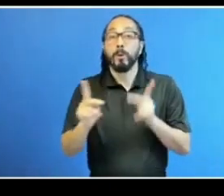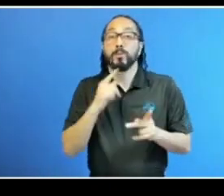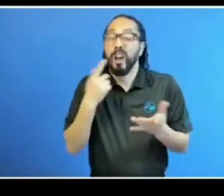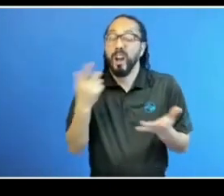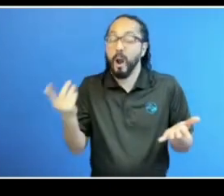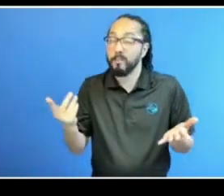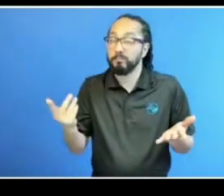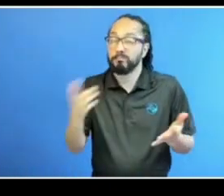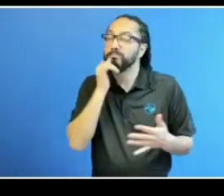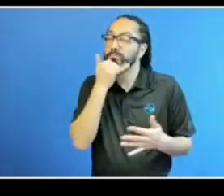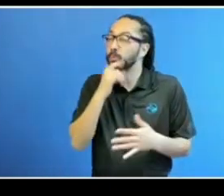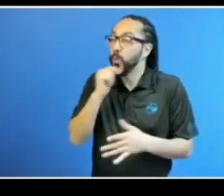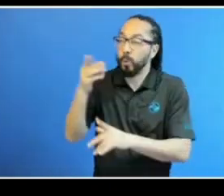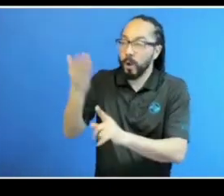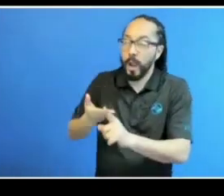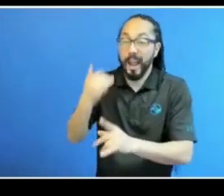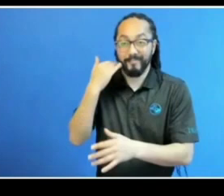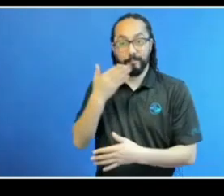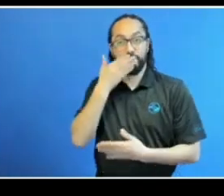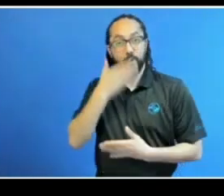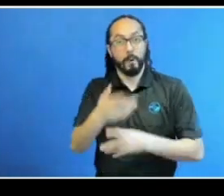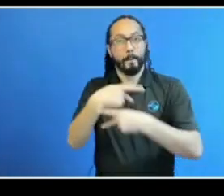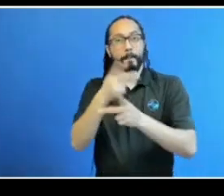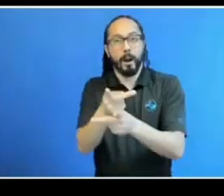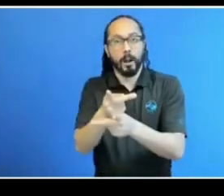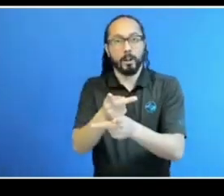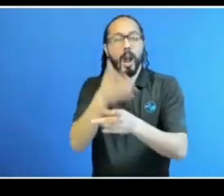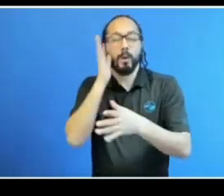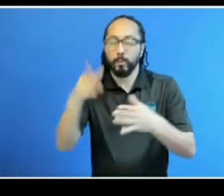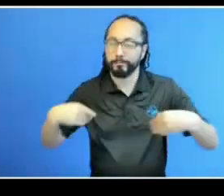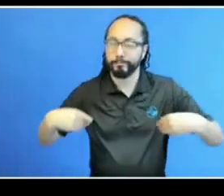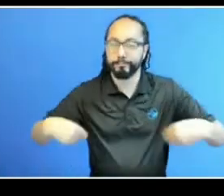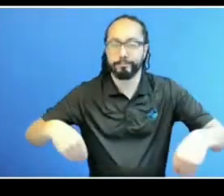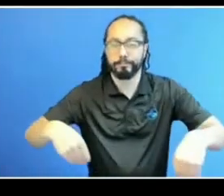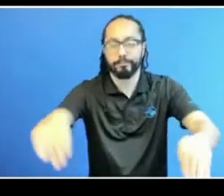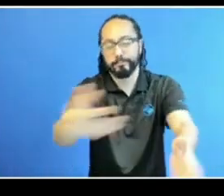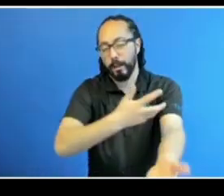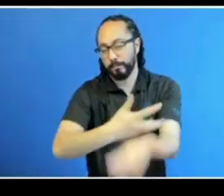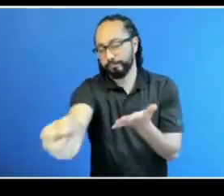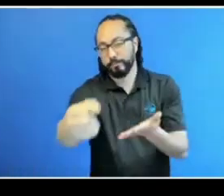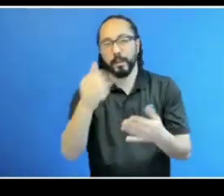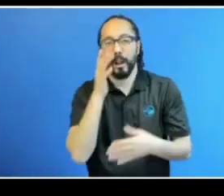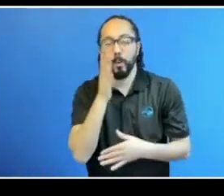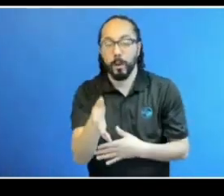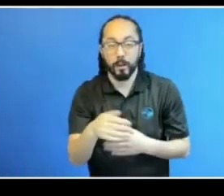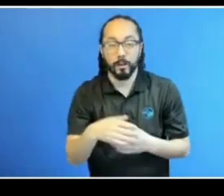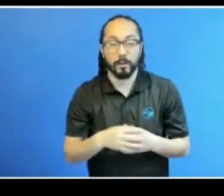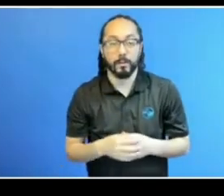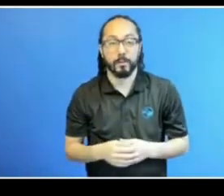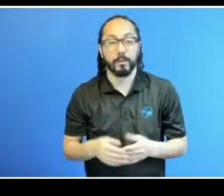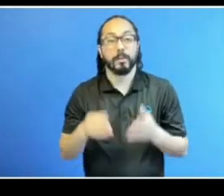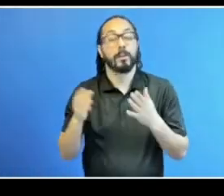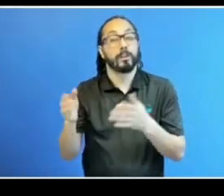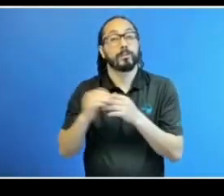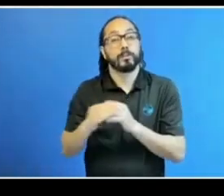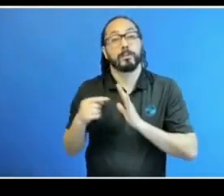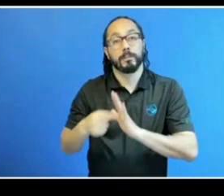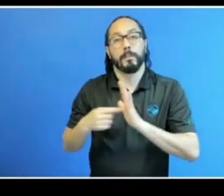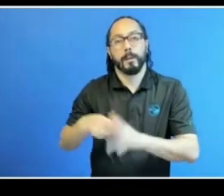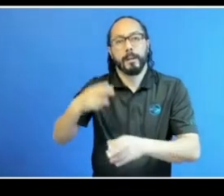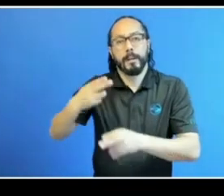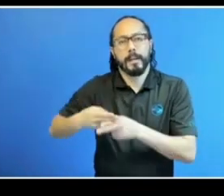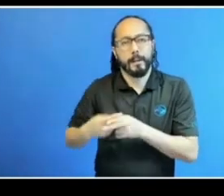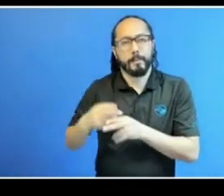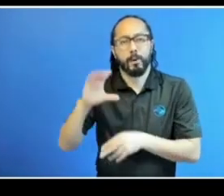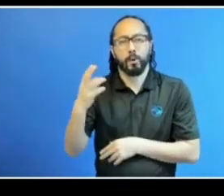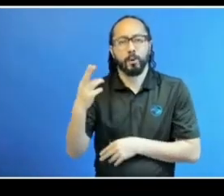You know what I mean? So if you have a good product, it will sell itself regardless. You know what I mean? For example, Cristiano Ronaldo is one of the best soccer players in the world,